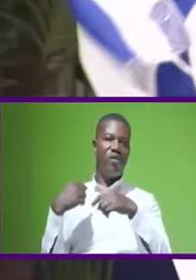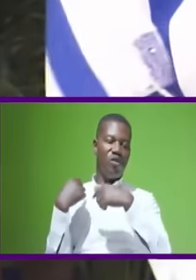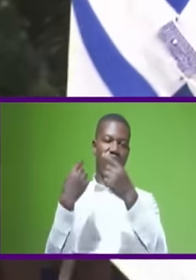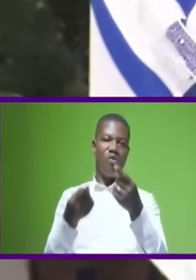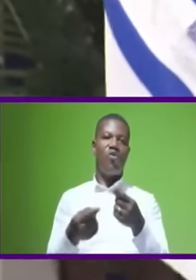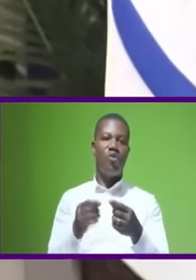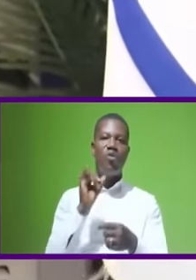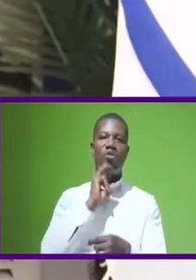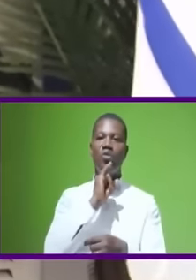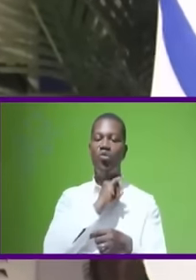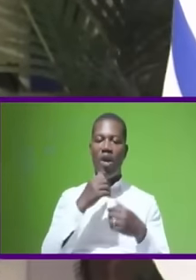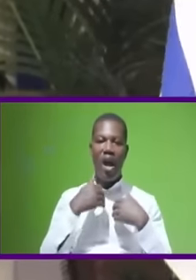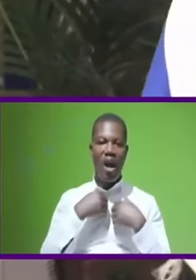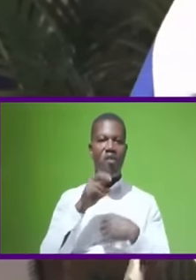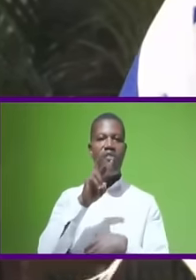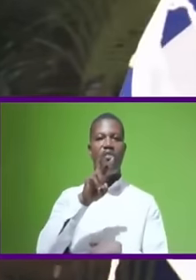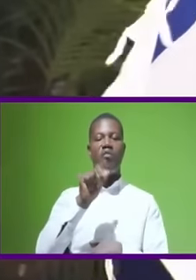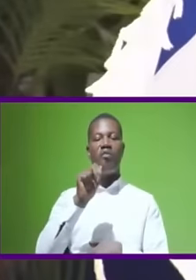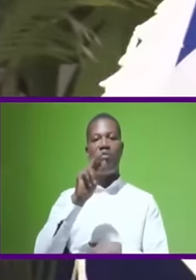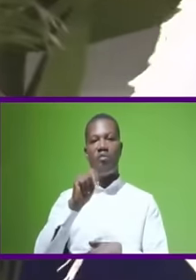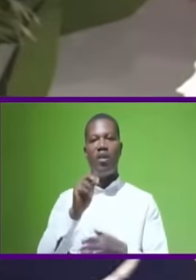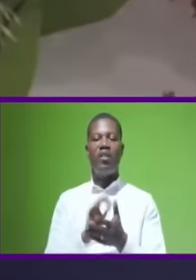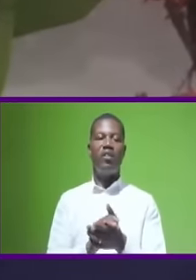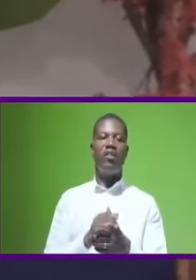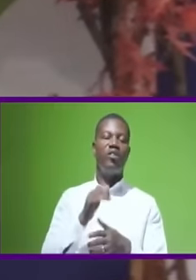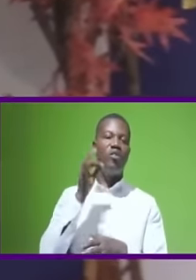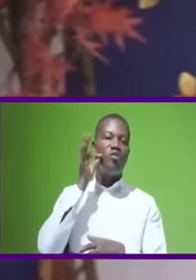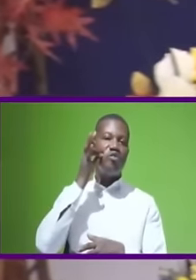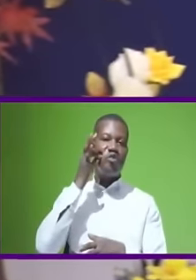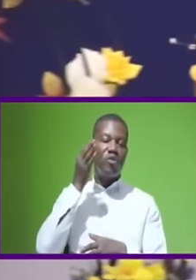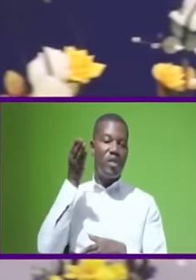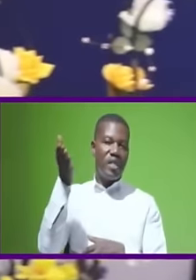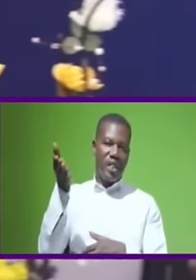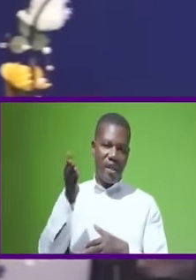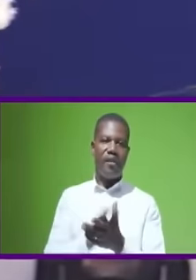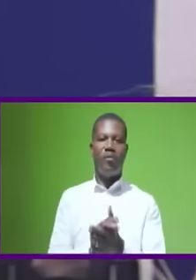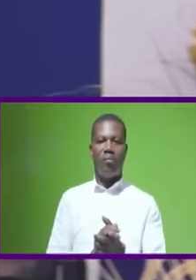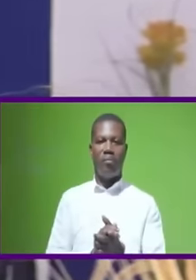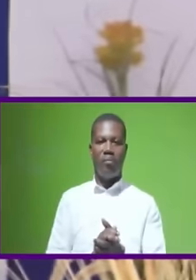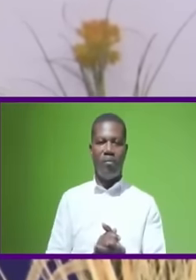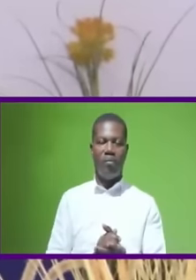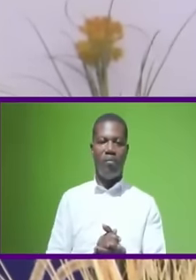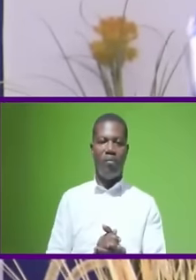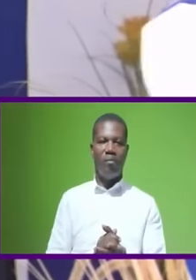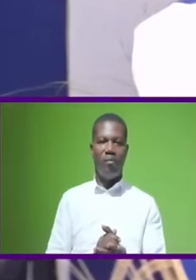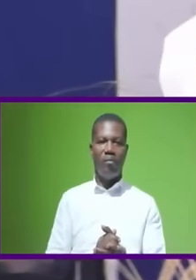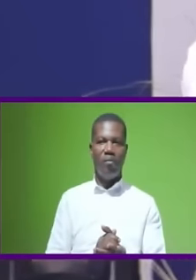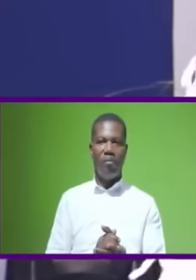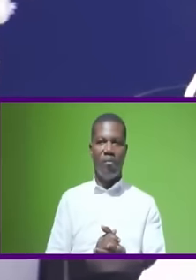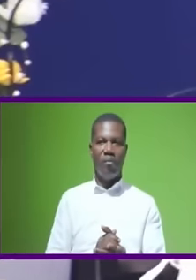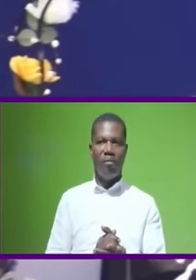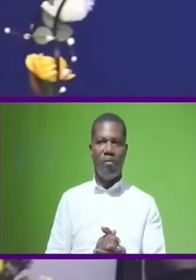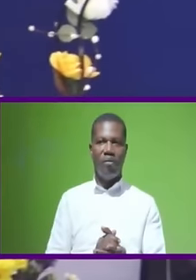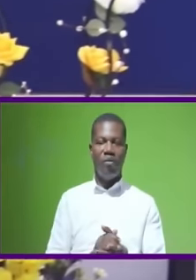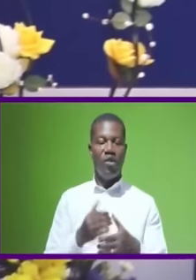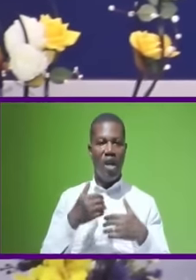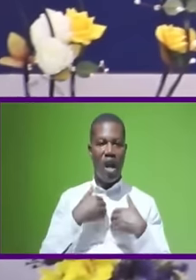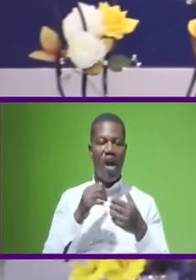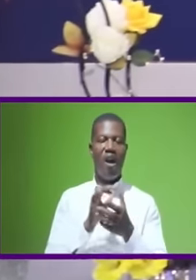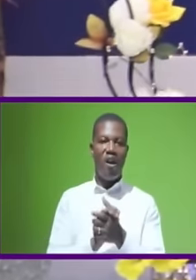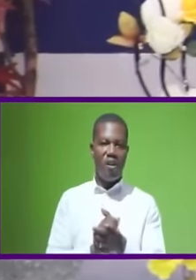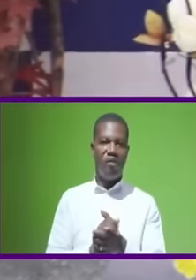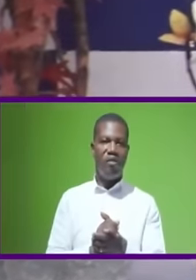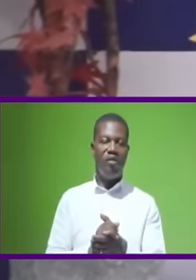Hallelujah. So these crops are native to such lands. So when you go to Israel, the vine is native to